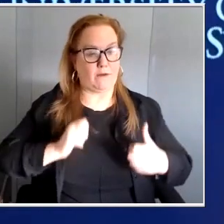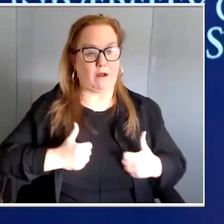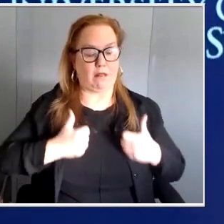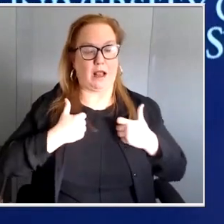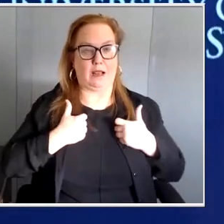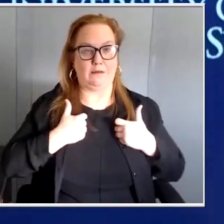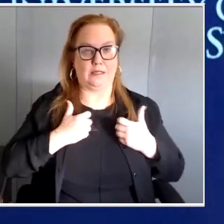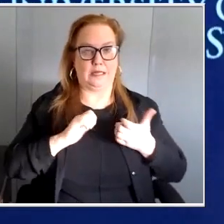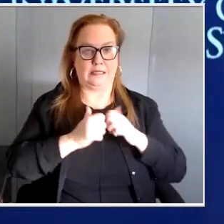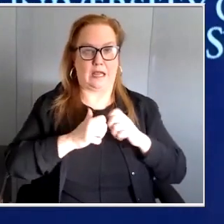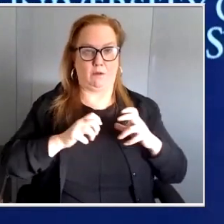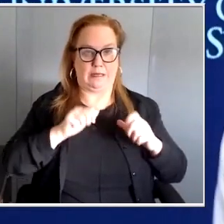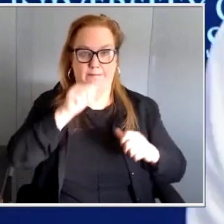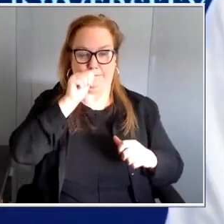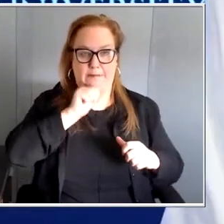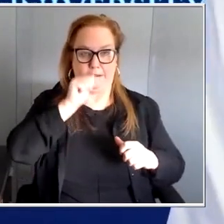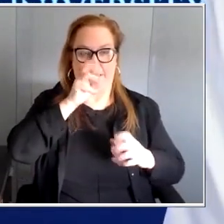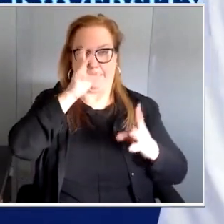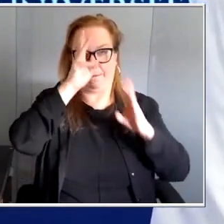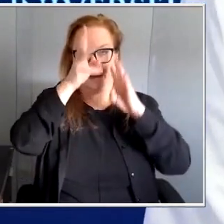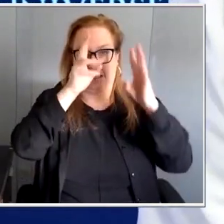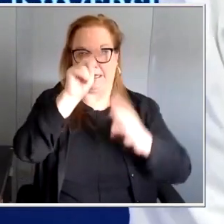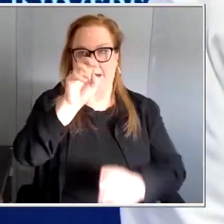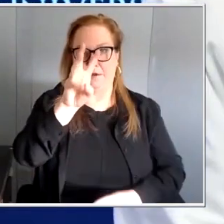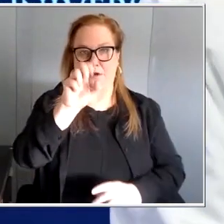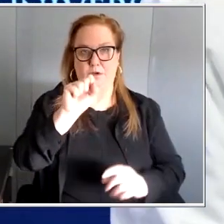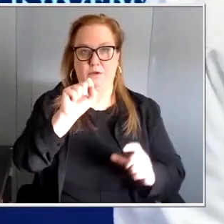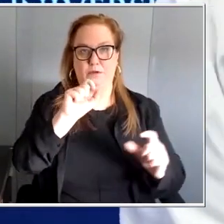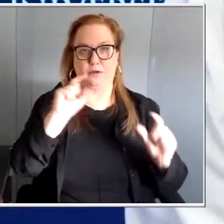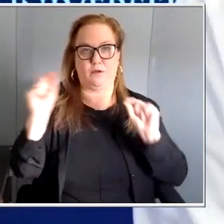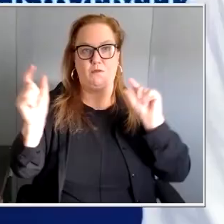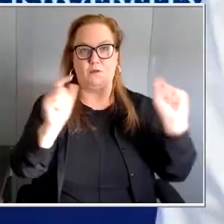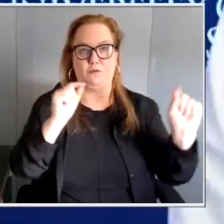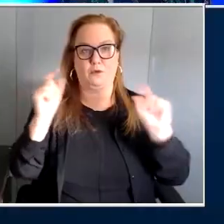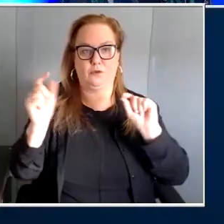with it. Making up news or feeding rumors, that's not the way to cope.